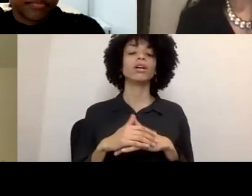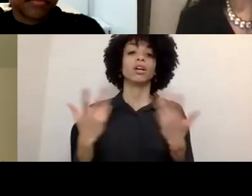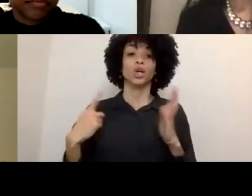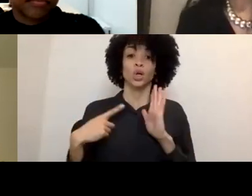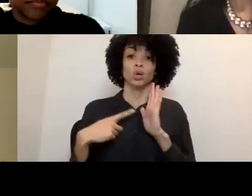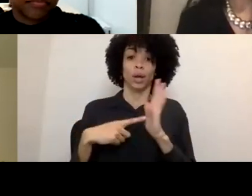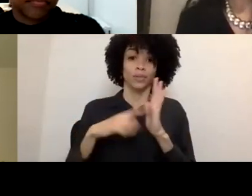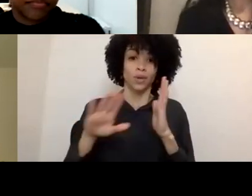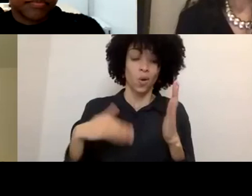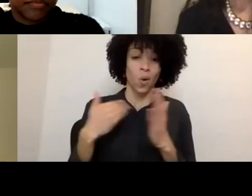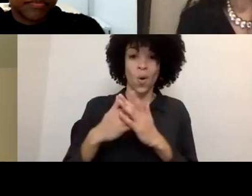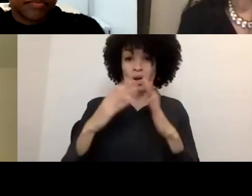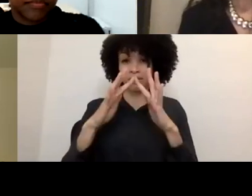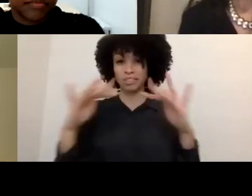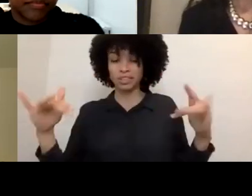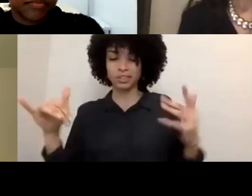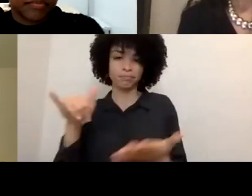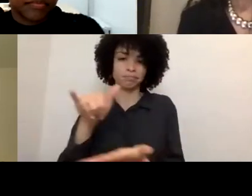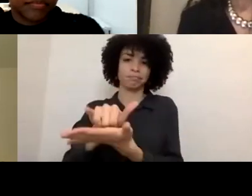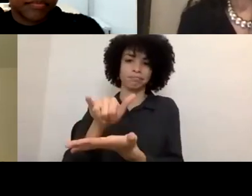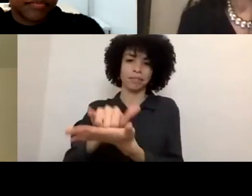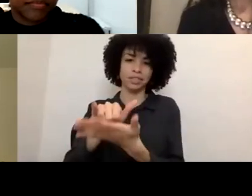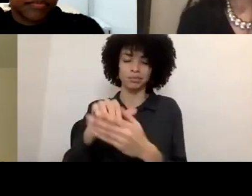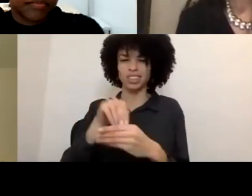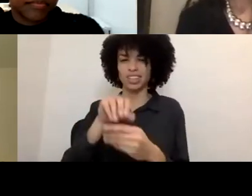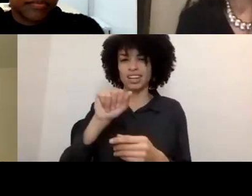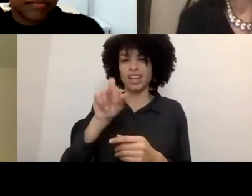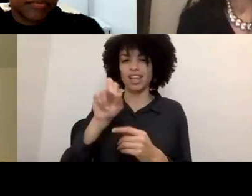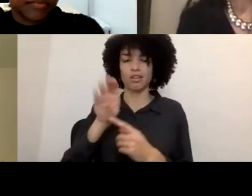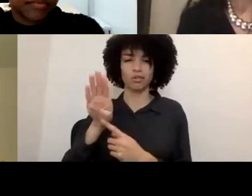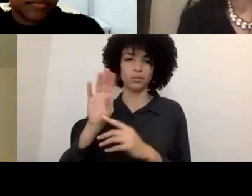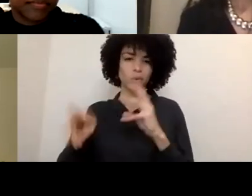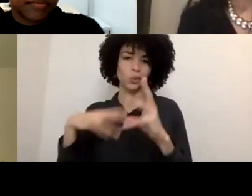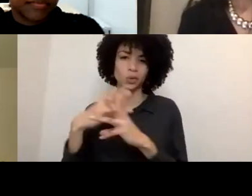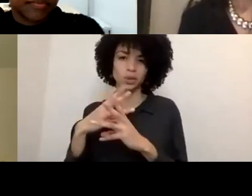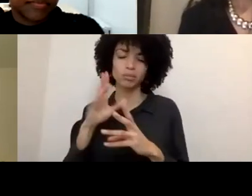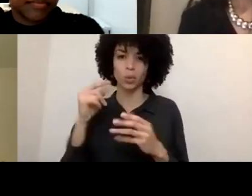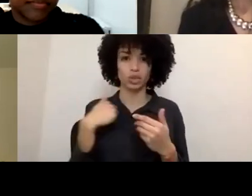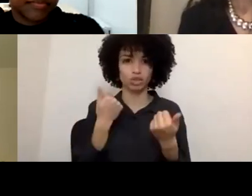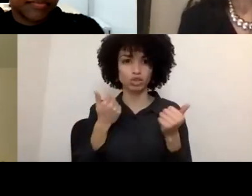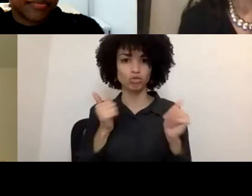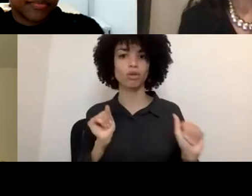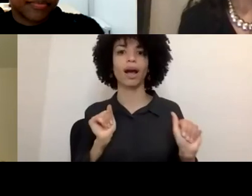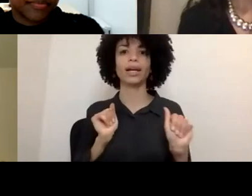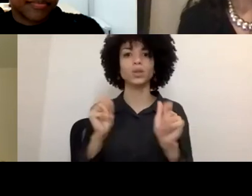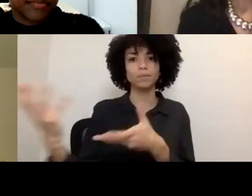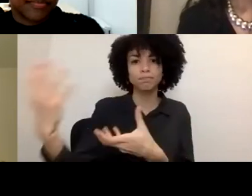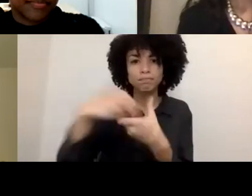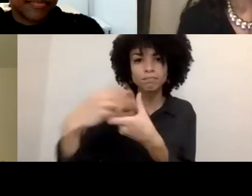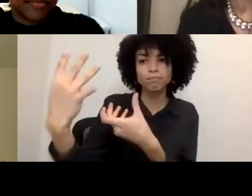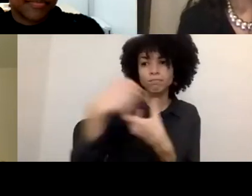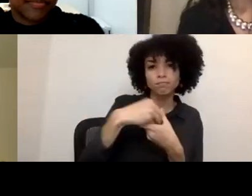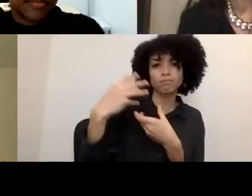the, diversity that we have in the Arab world. And then, we are trying to sort of be more reflective and representational of